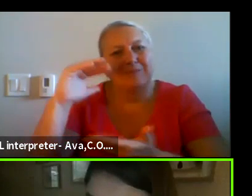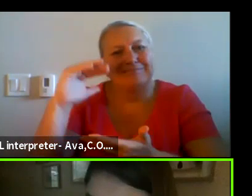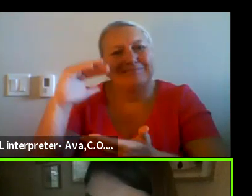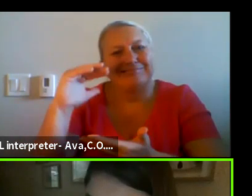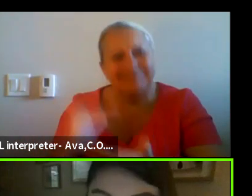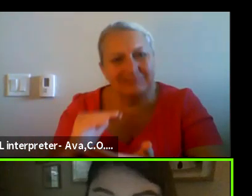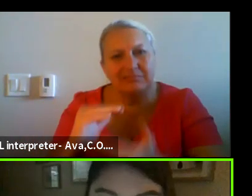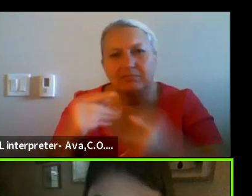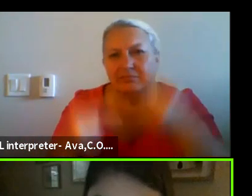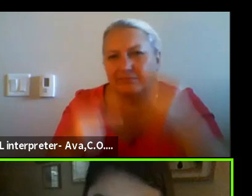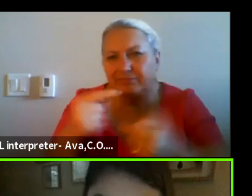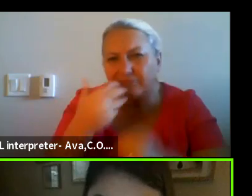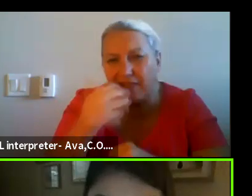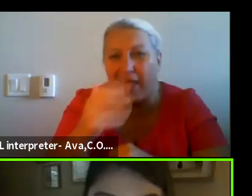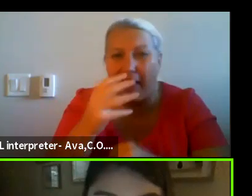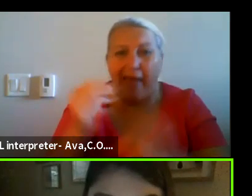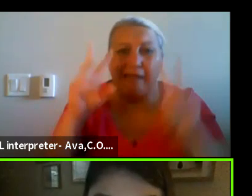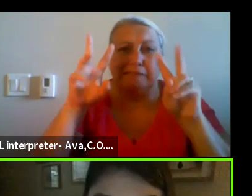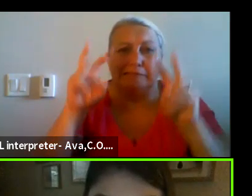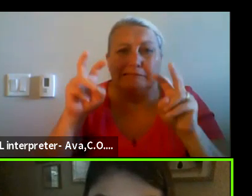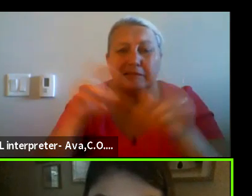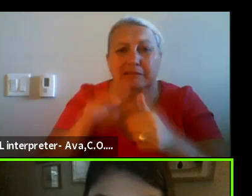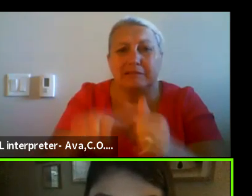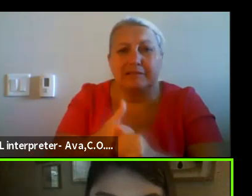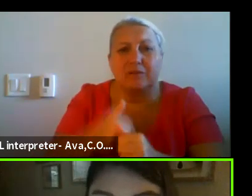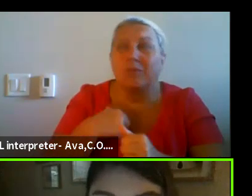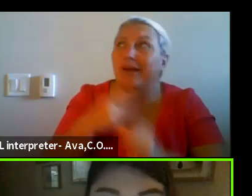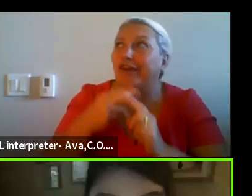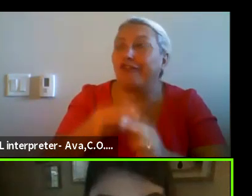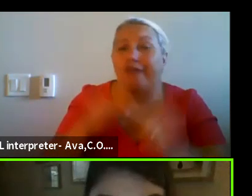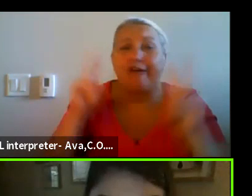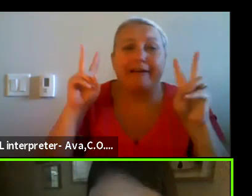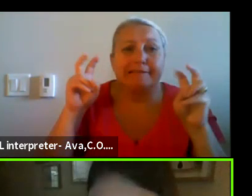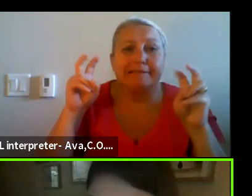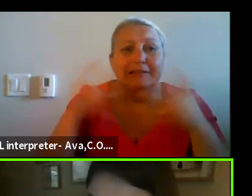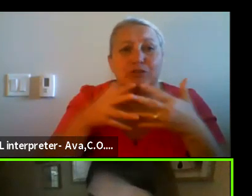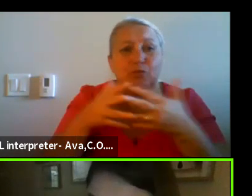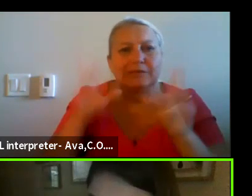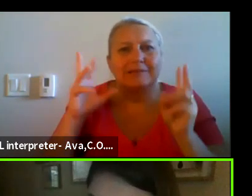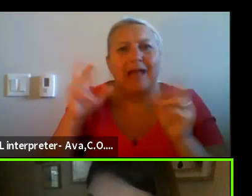And, you know, save face. So we like to say in the US South where I'm from,